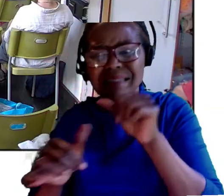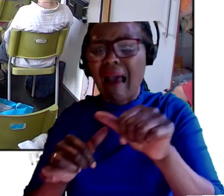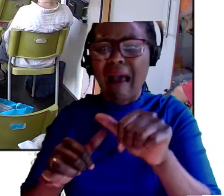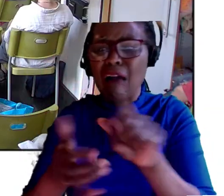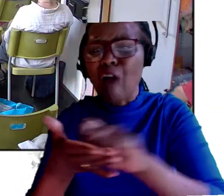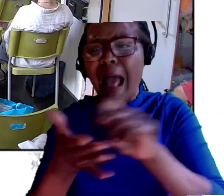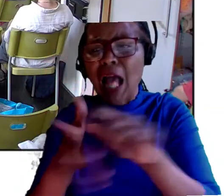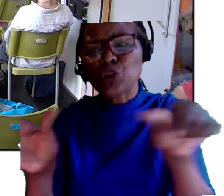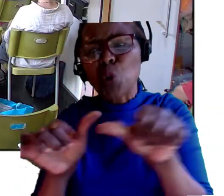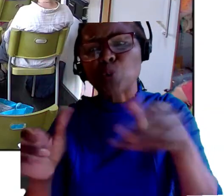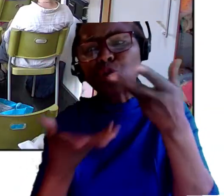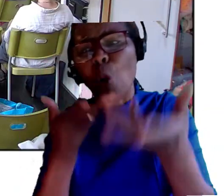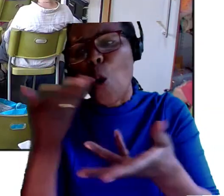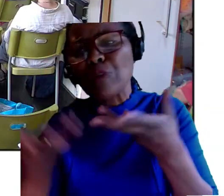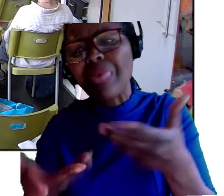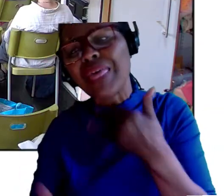know,